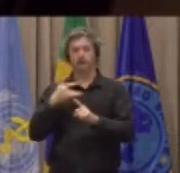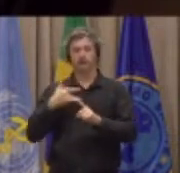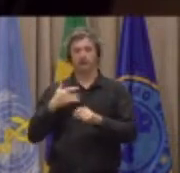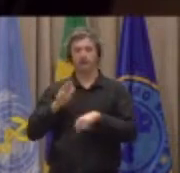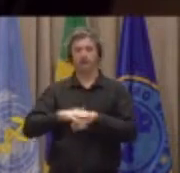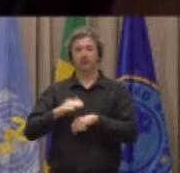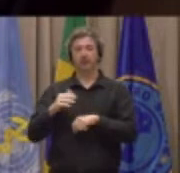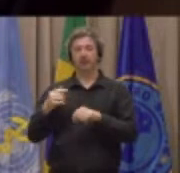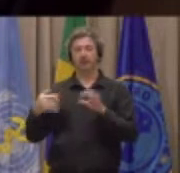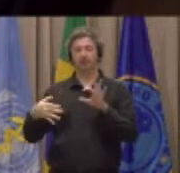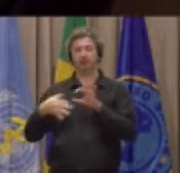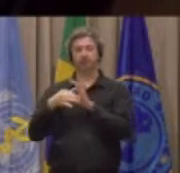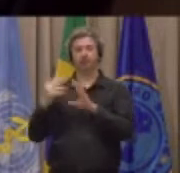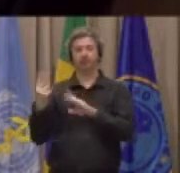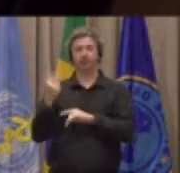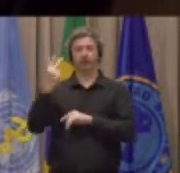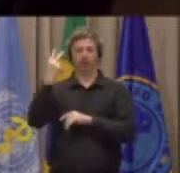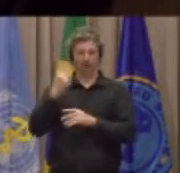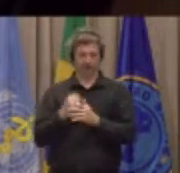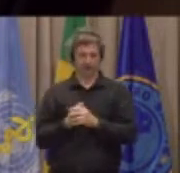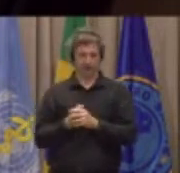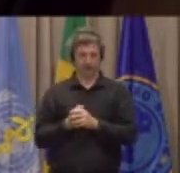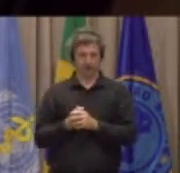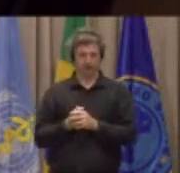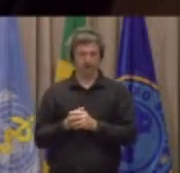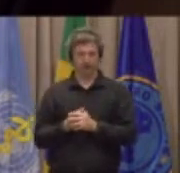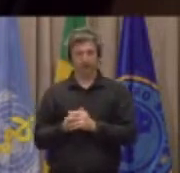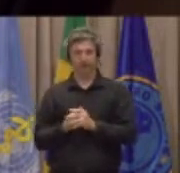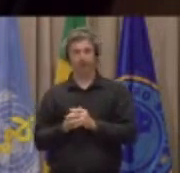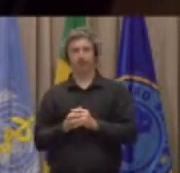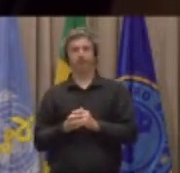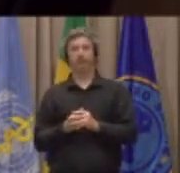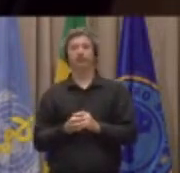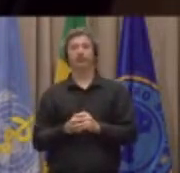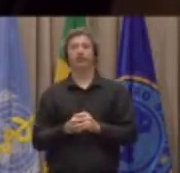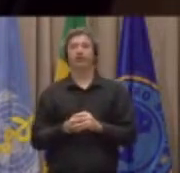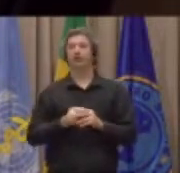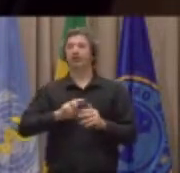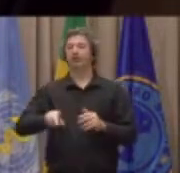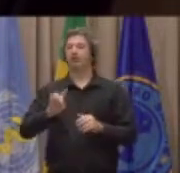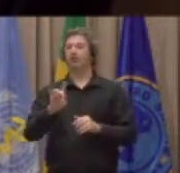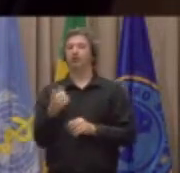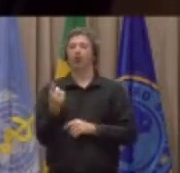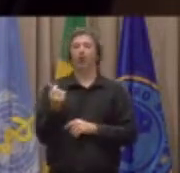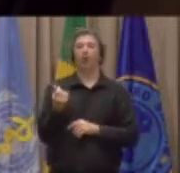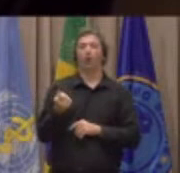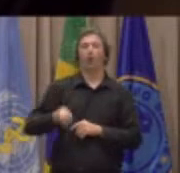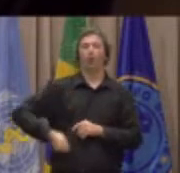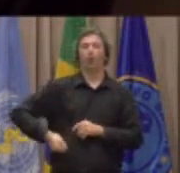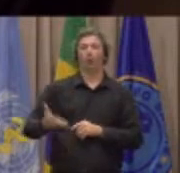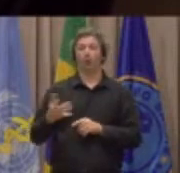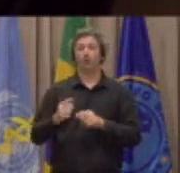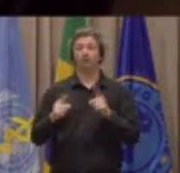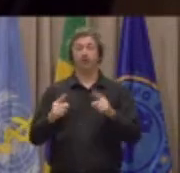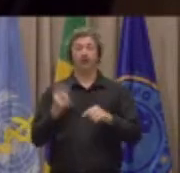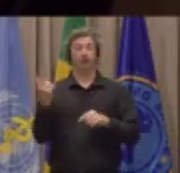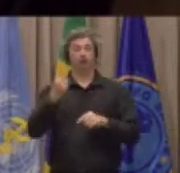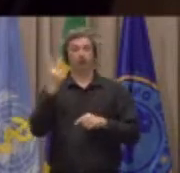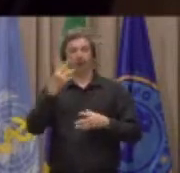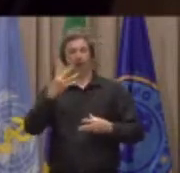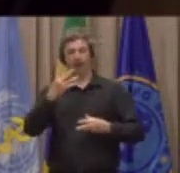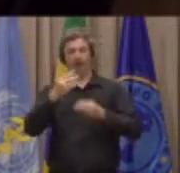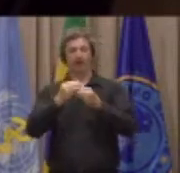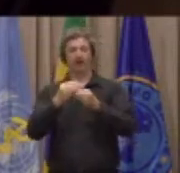the direction of health-based in values, looking to outcomes, to